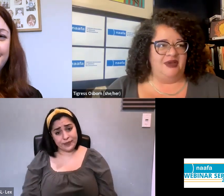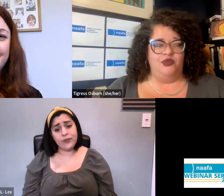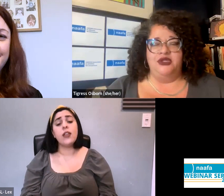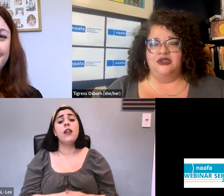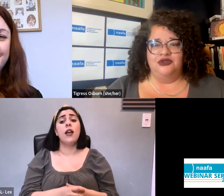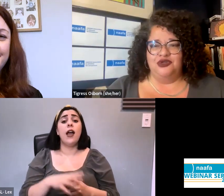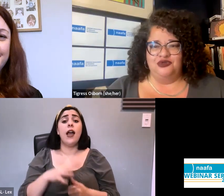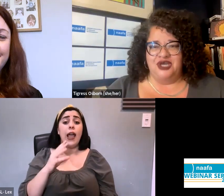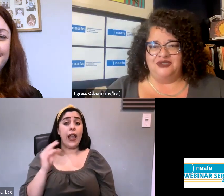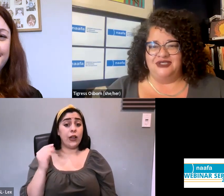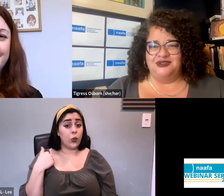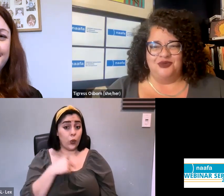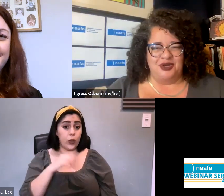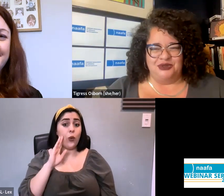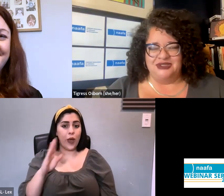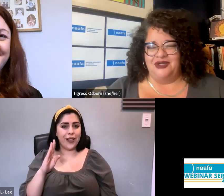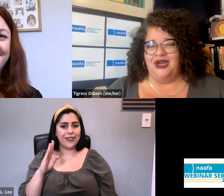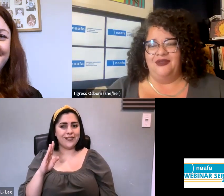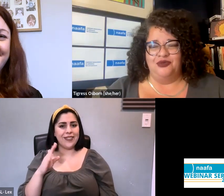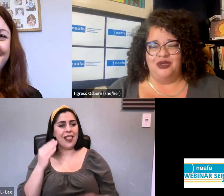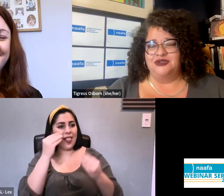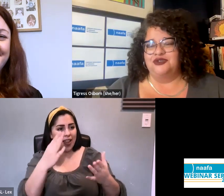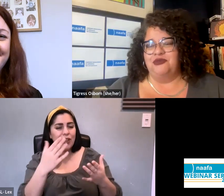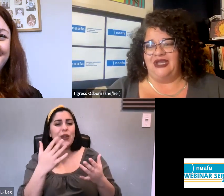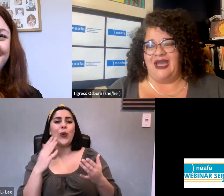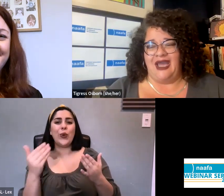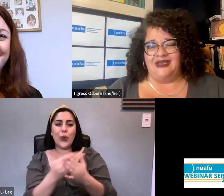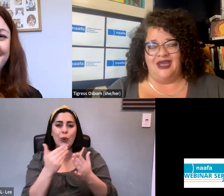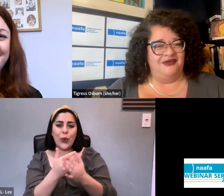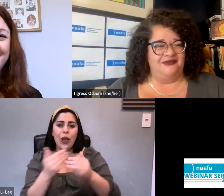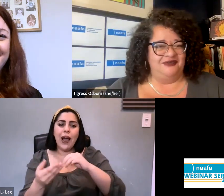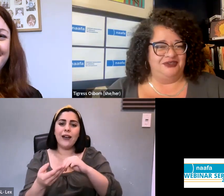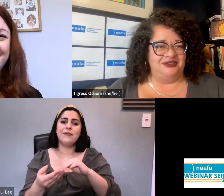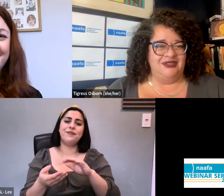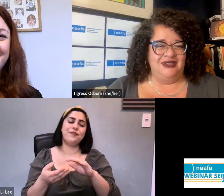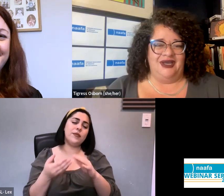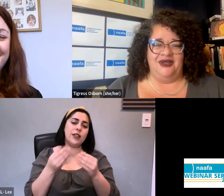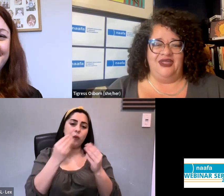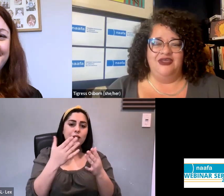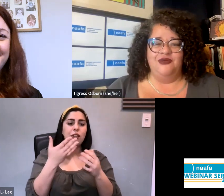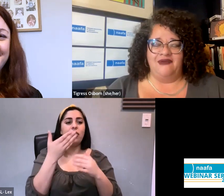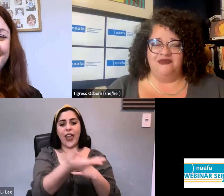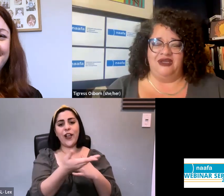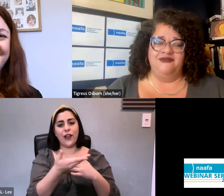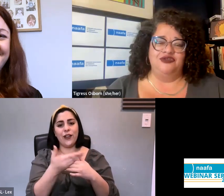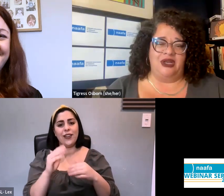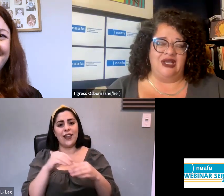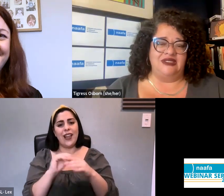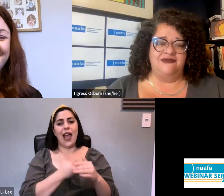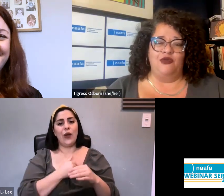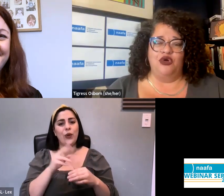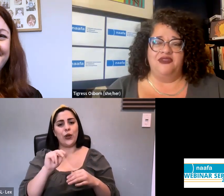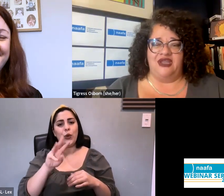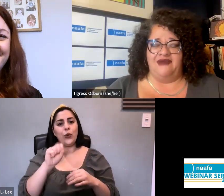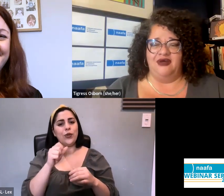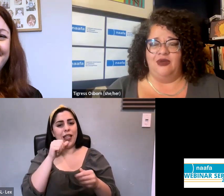And we'll alert you to updates through our newsletter and through our social media at NAFA Official. Thank you, everybody, for joining